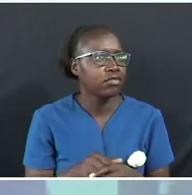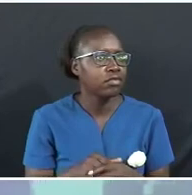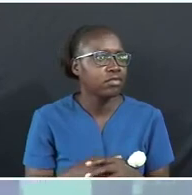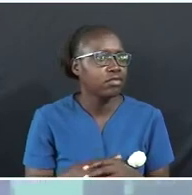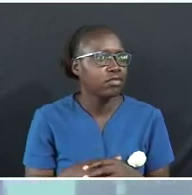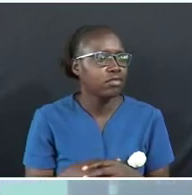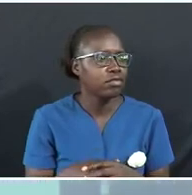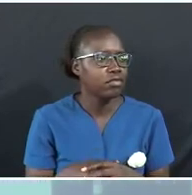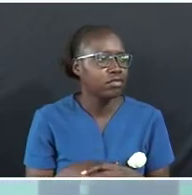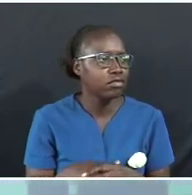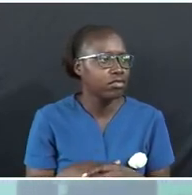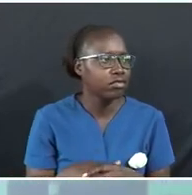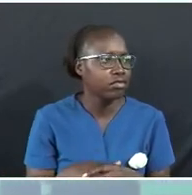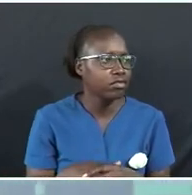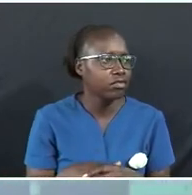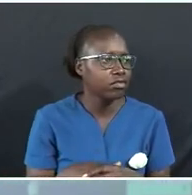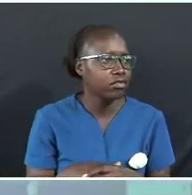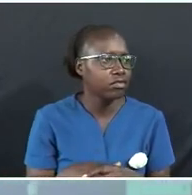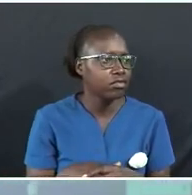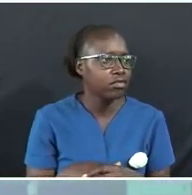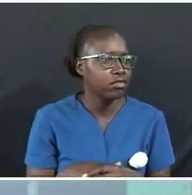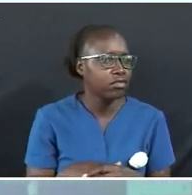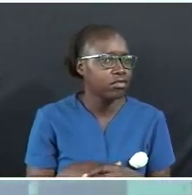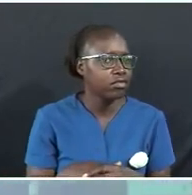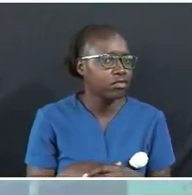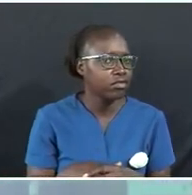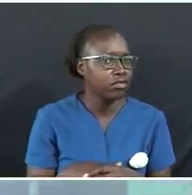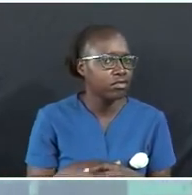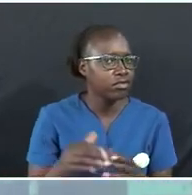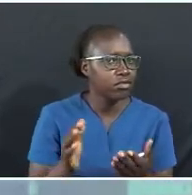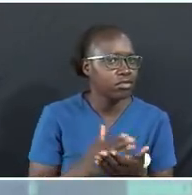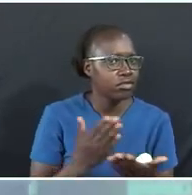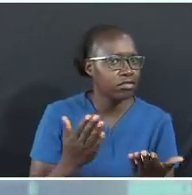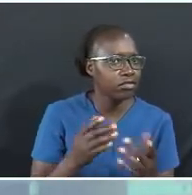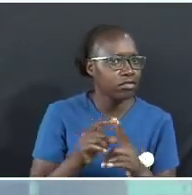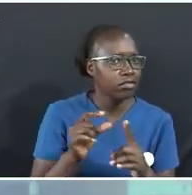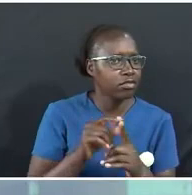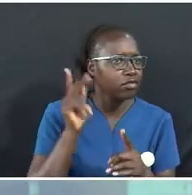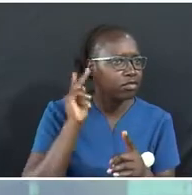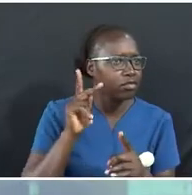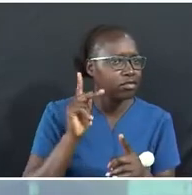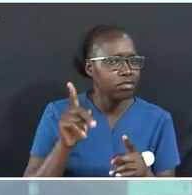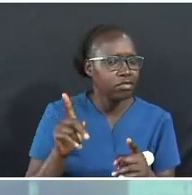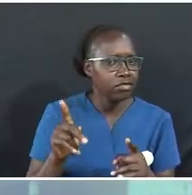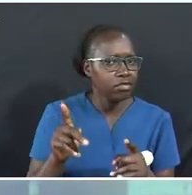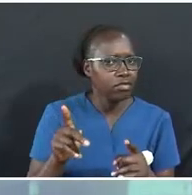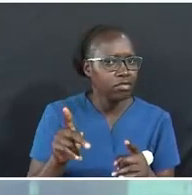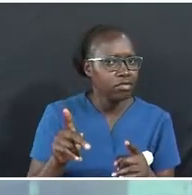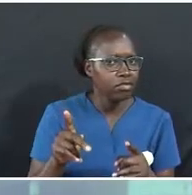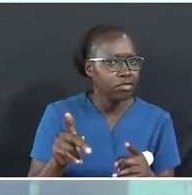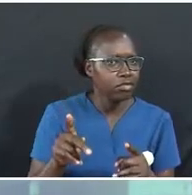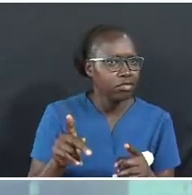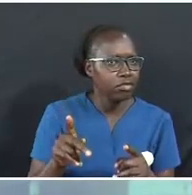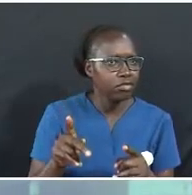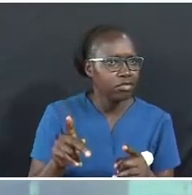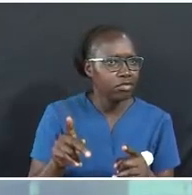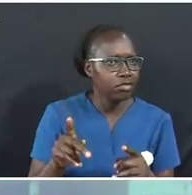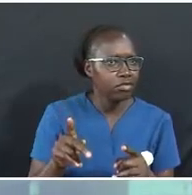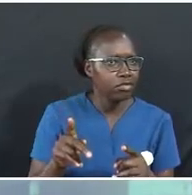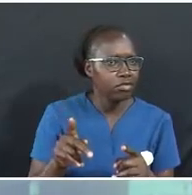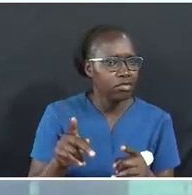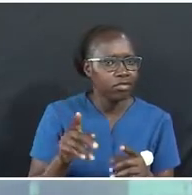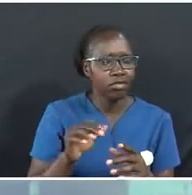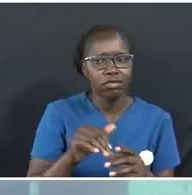about, have you ever heard about risaga? And it might be also existing in your language,